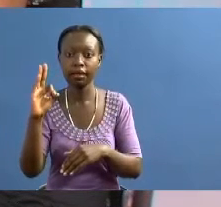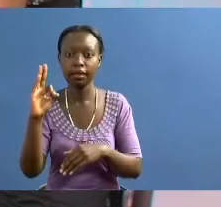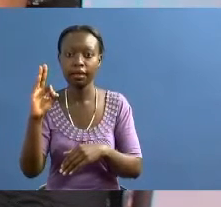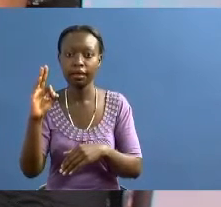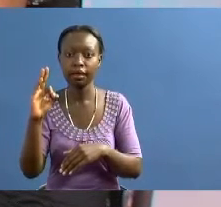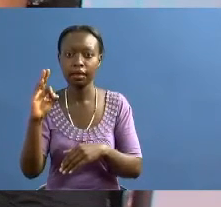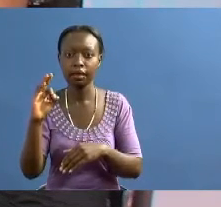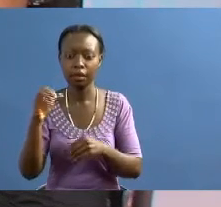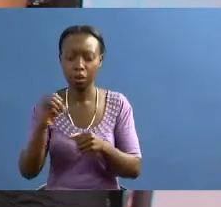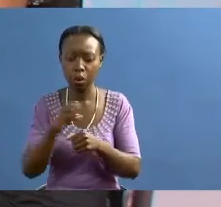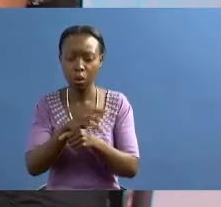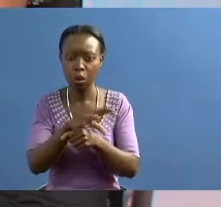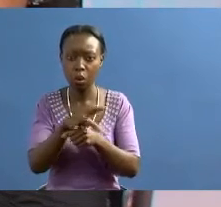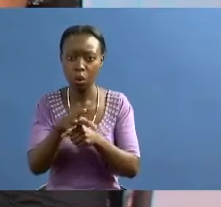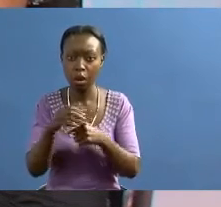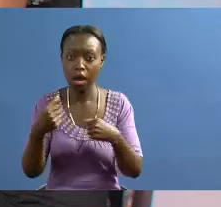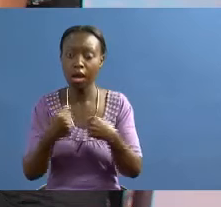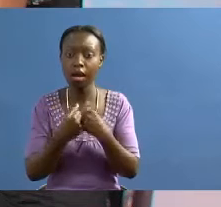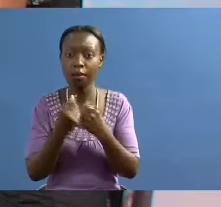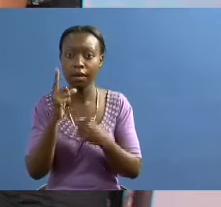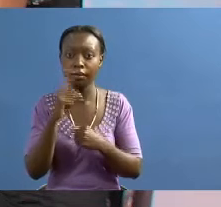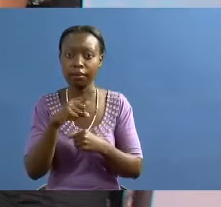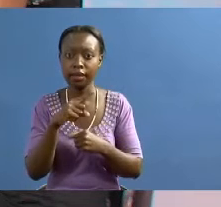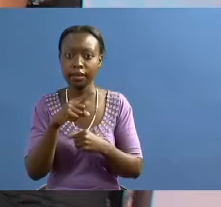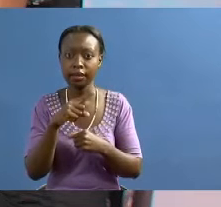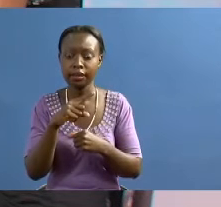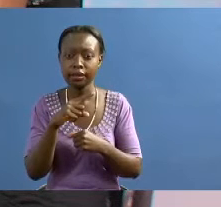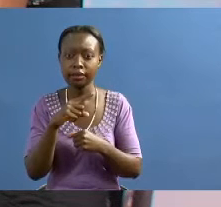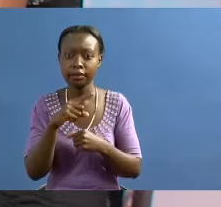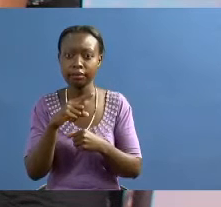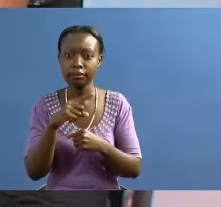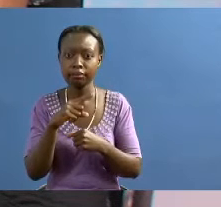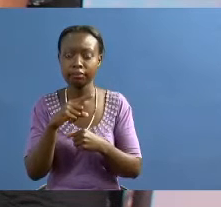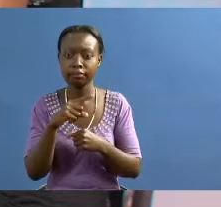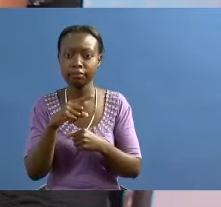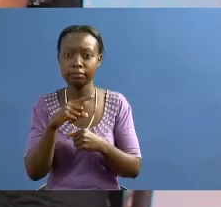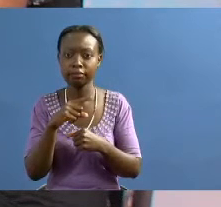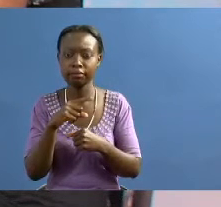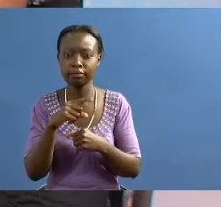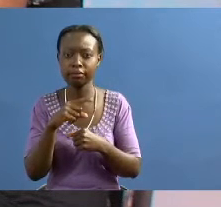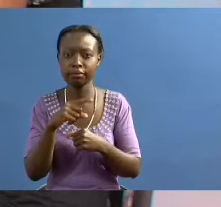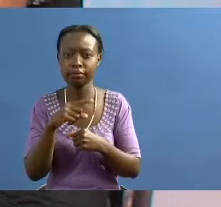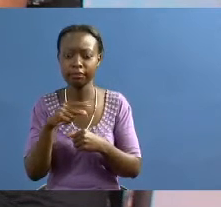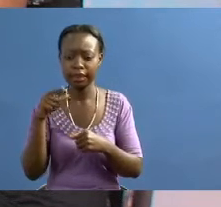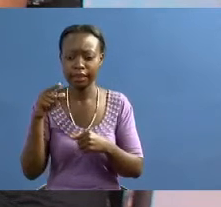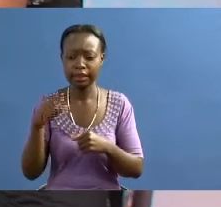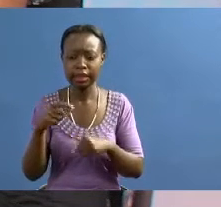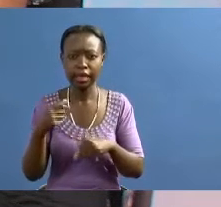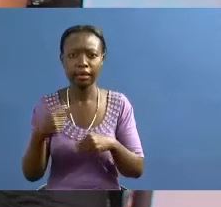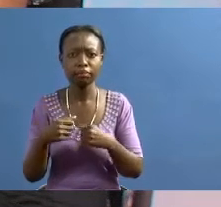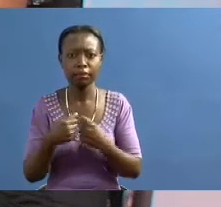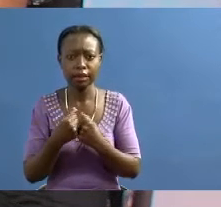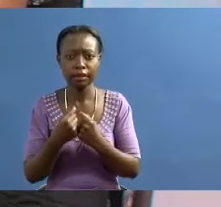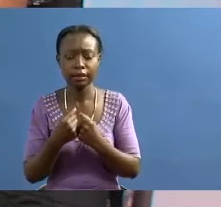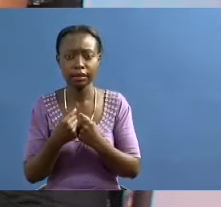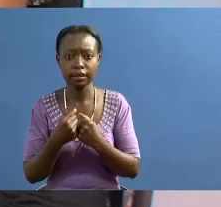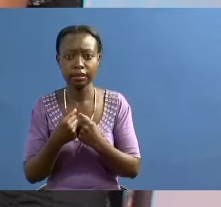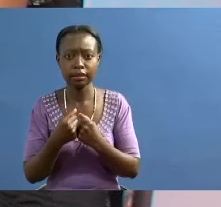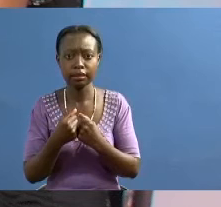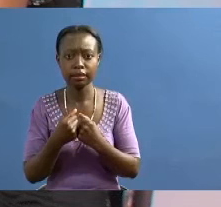of coronavirus that caused a severe acute respiratory syndrome. So this has been designated